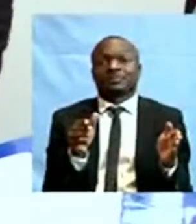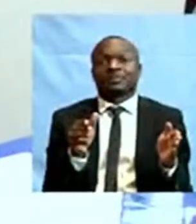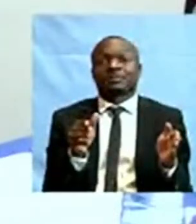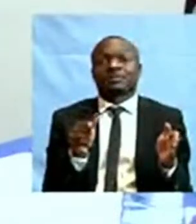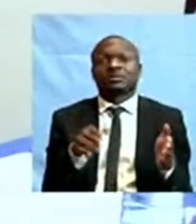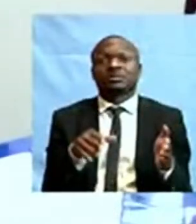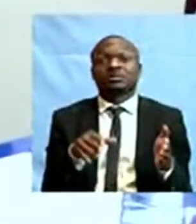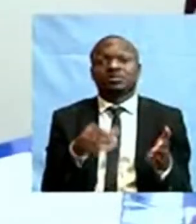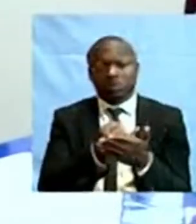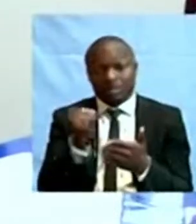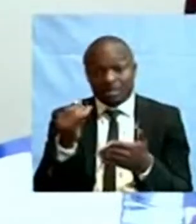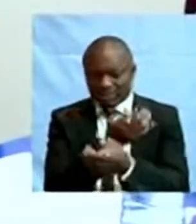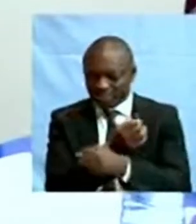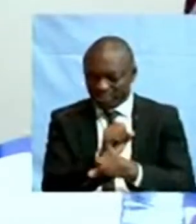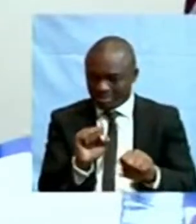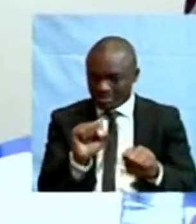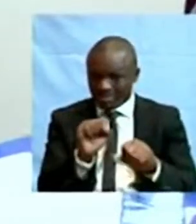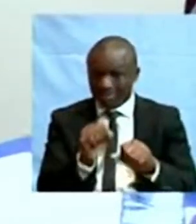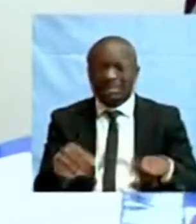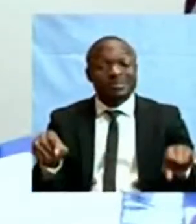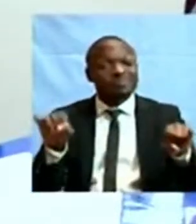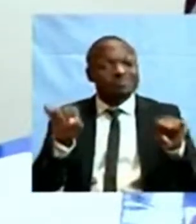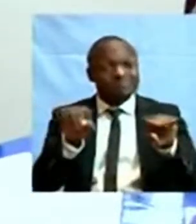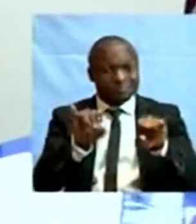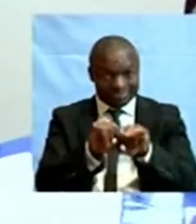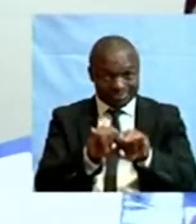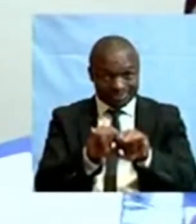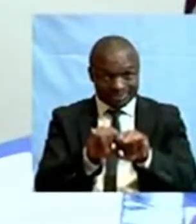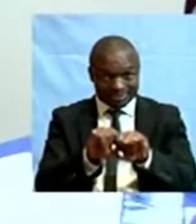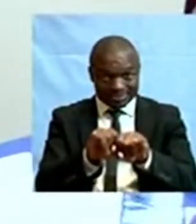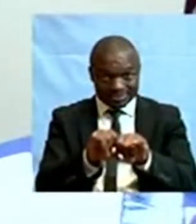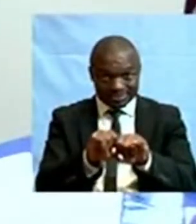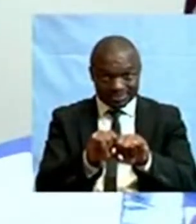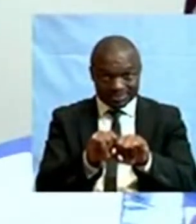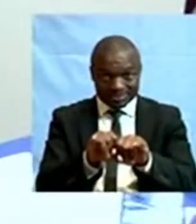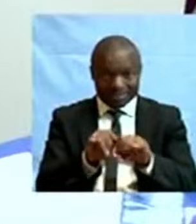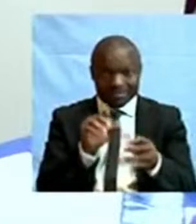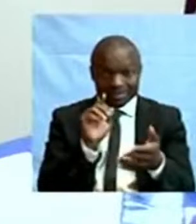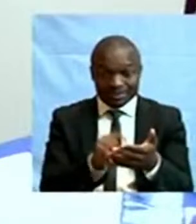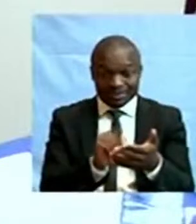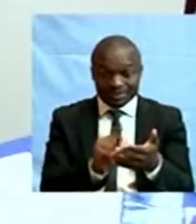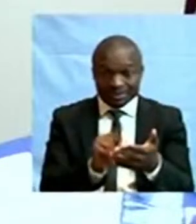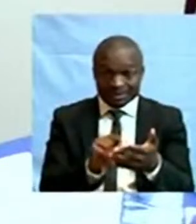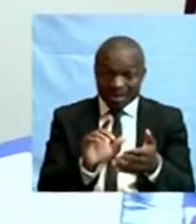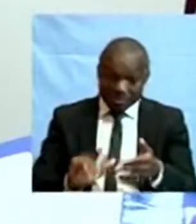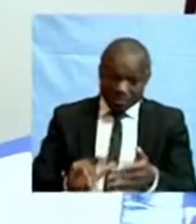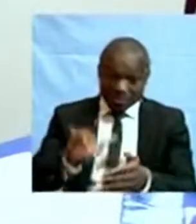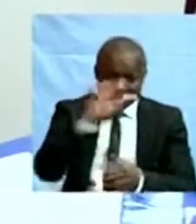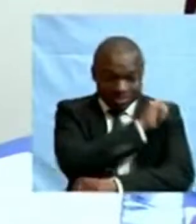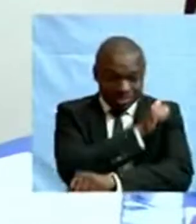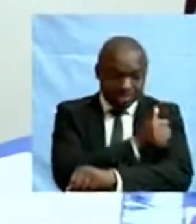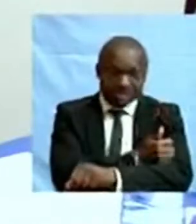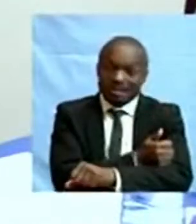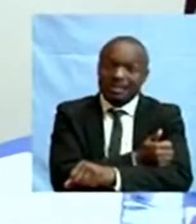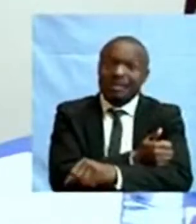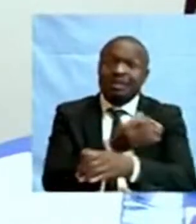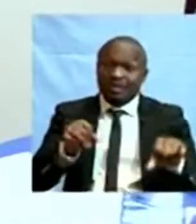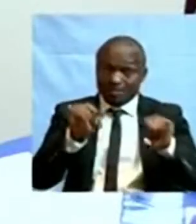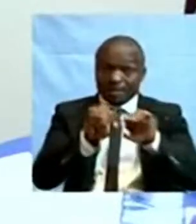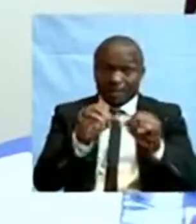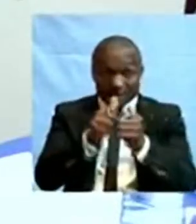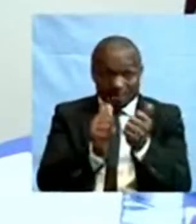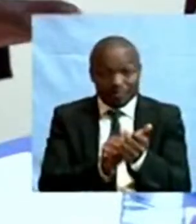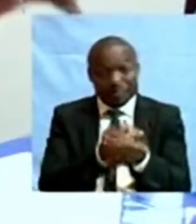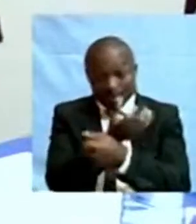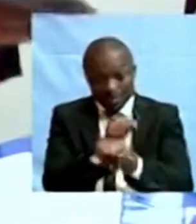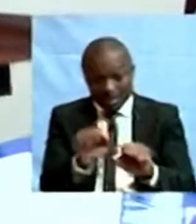much. The establishment of Civil Aviation Authority was a huge milestone with regard to safety. As we